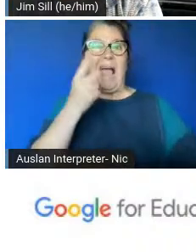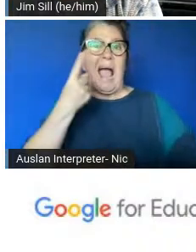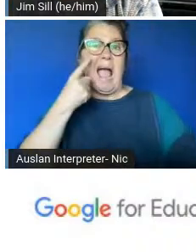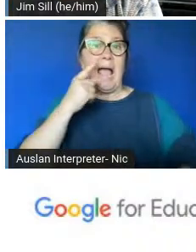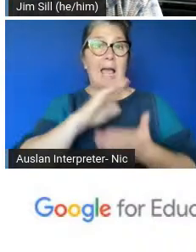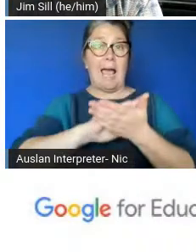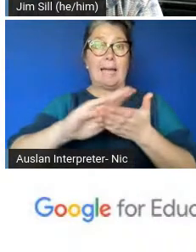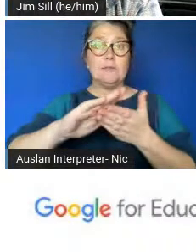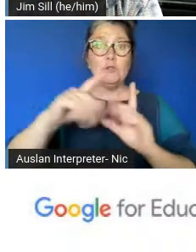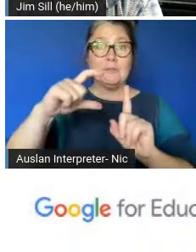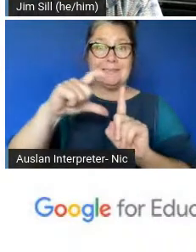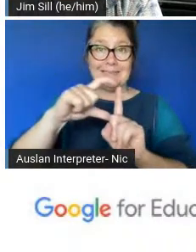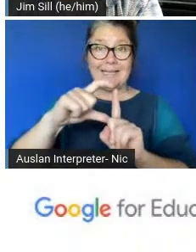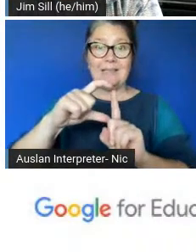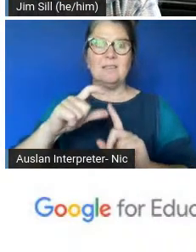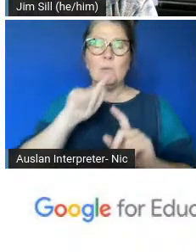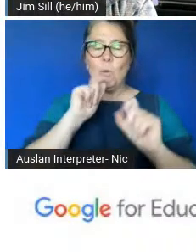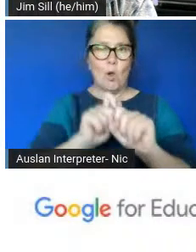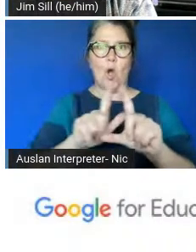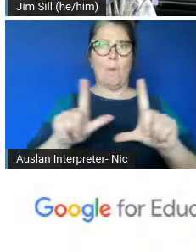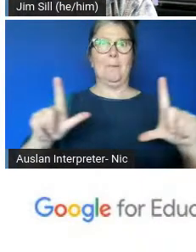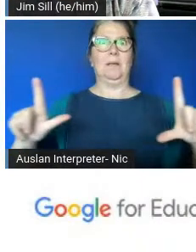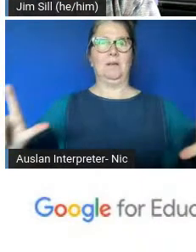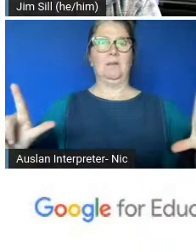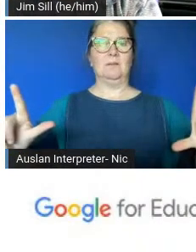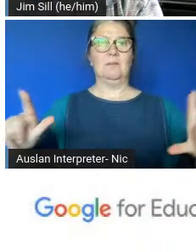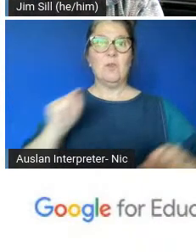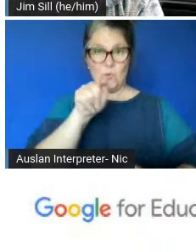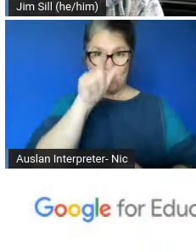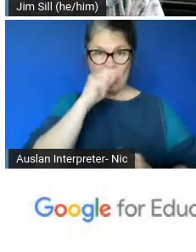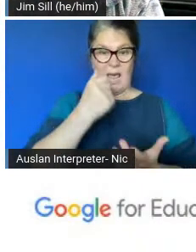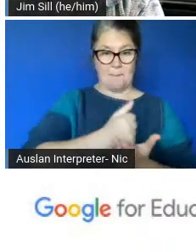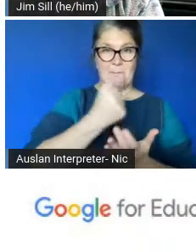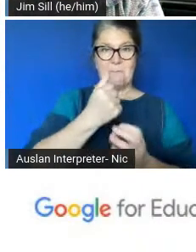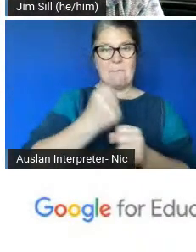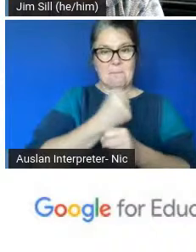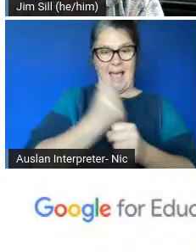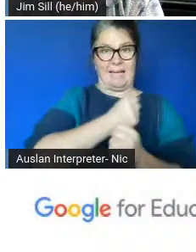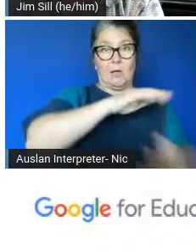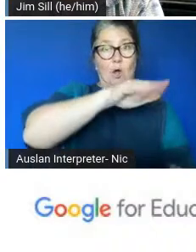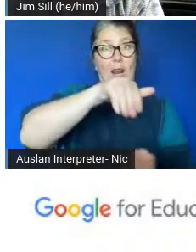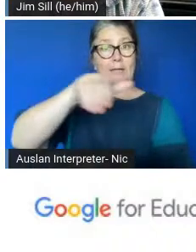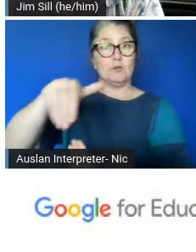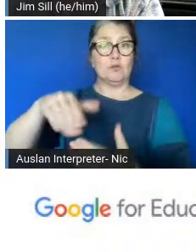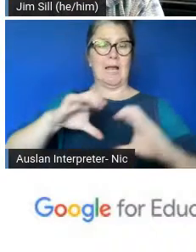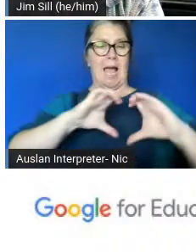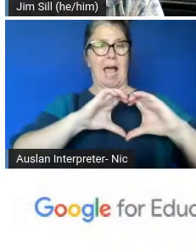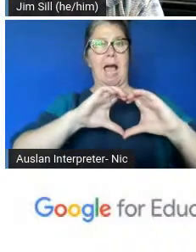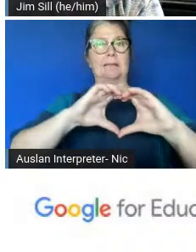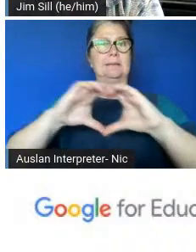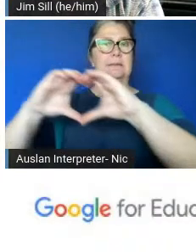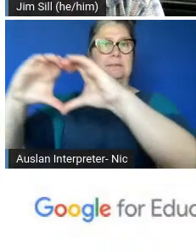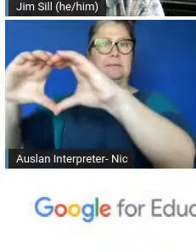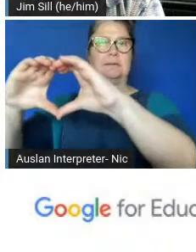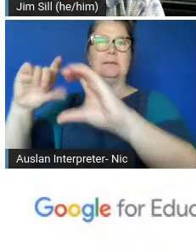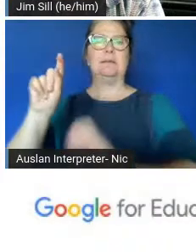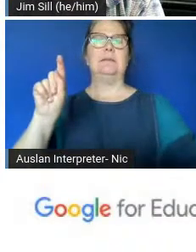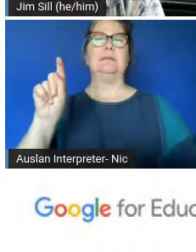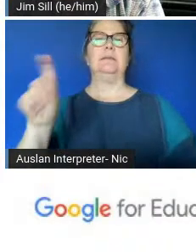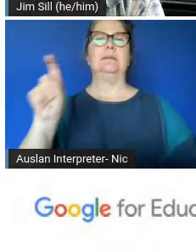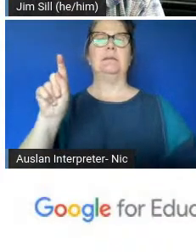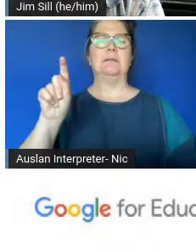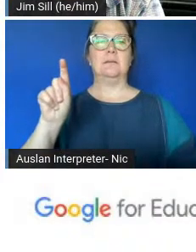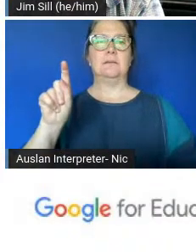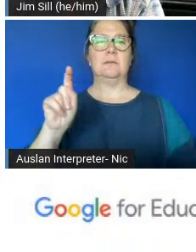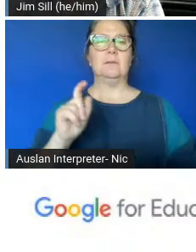And you can make collections, right, Jim? So you can kind of click on the heart to see how much... right. Just look right there. Once you've